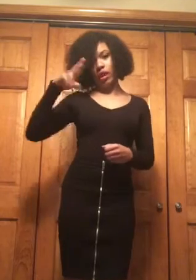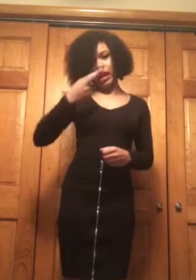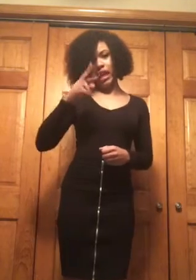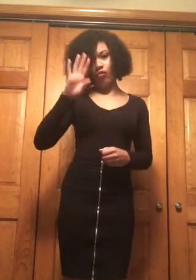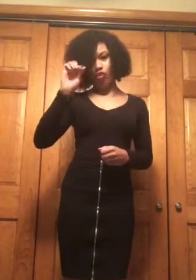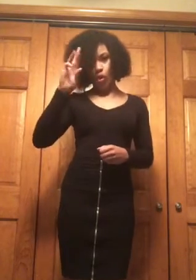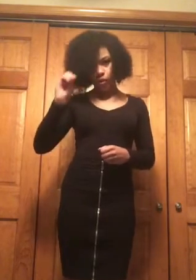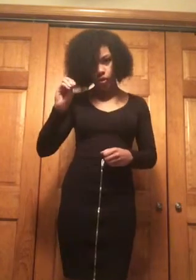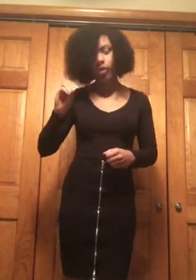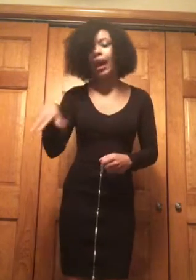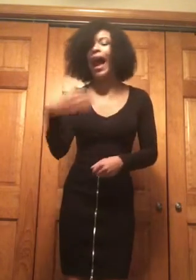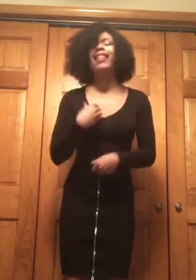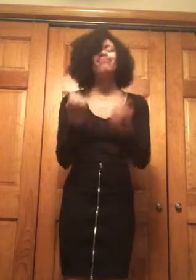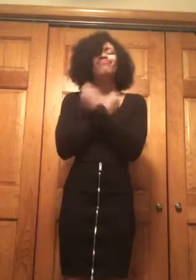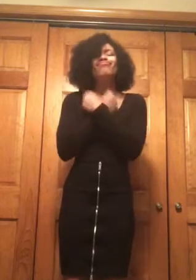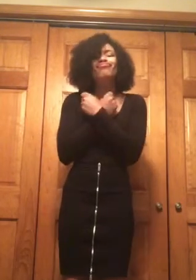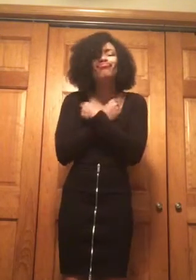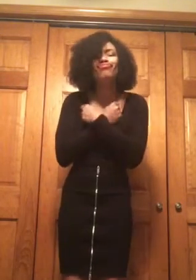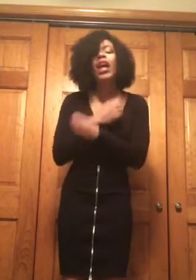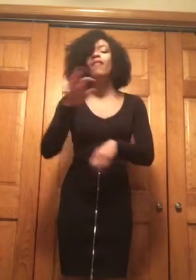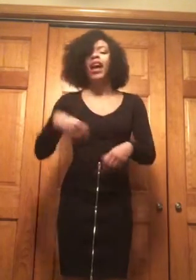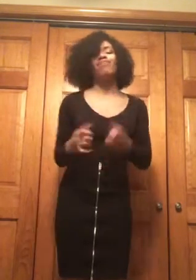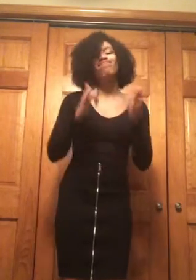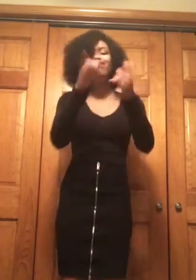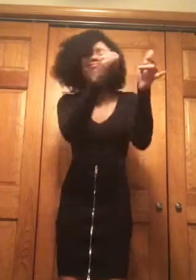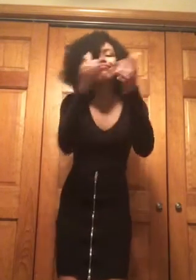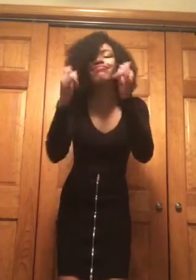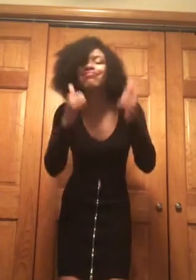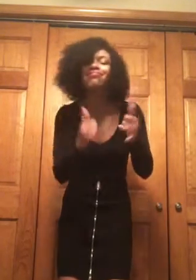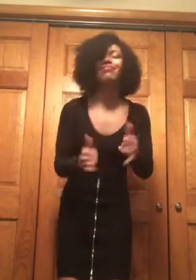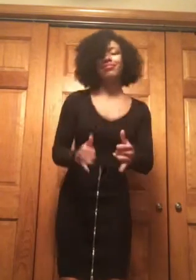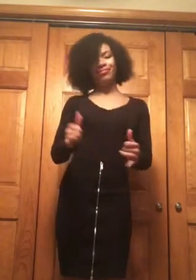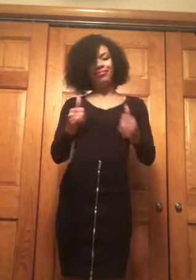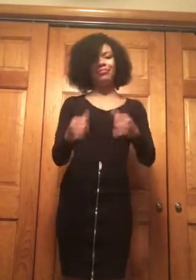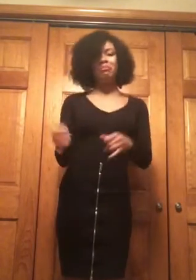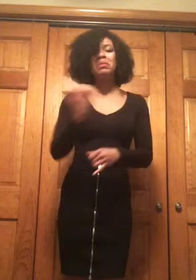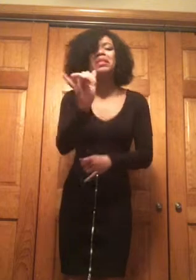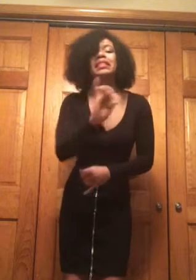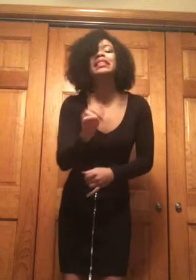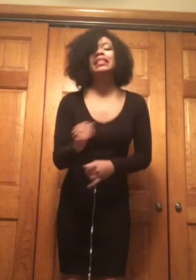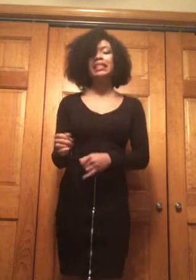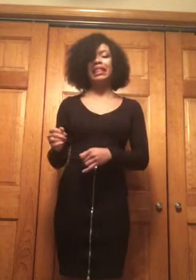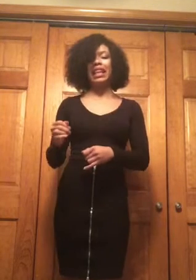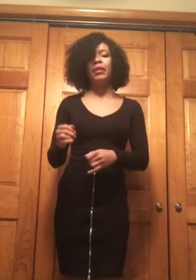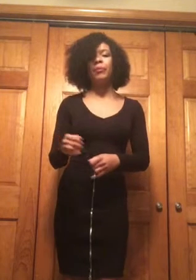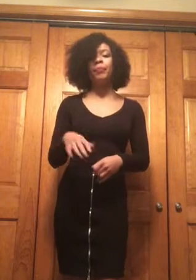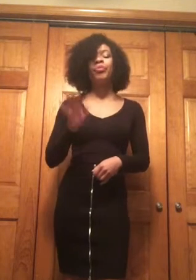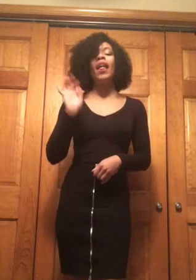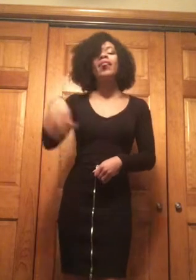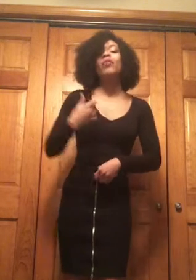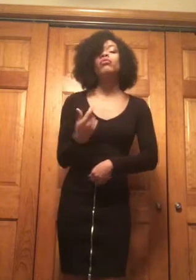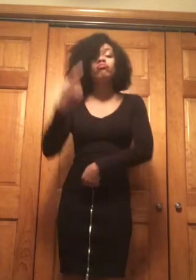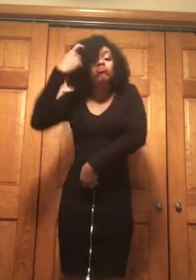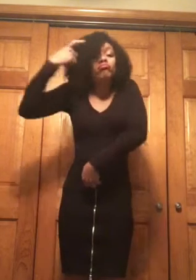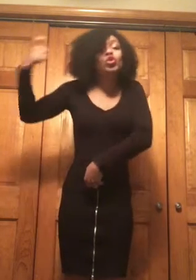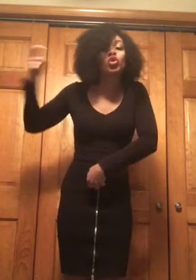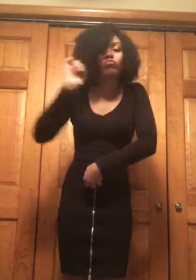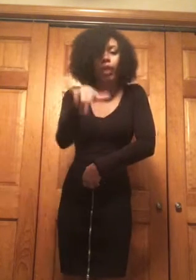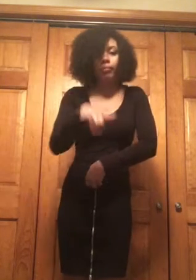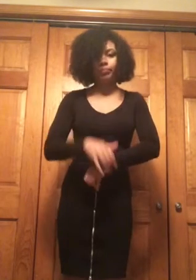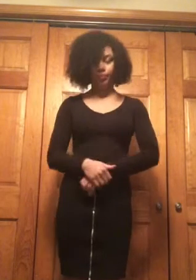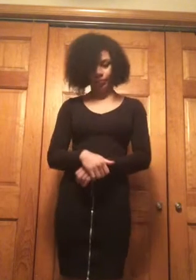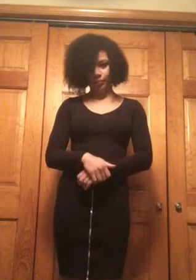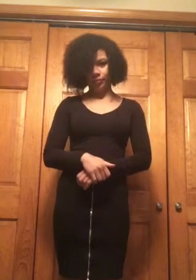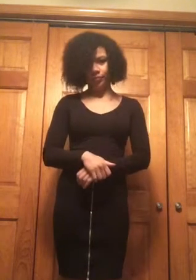a superhero. I loved superheroes. On TV, in the comics, playing superhero in the woods. Being a superhero was my